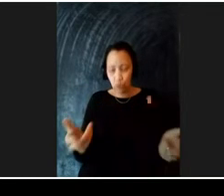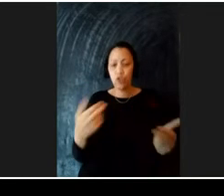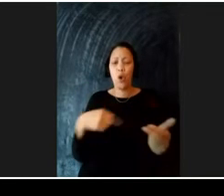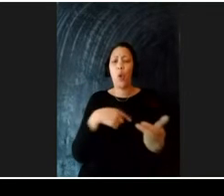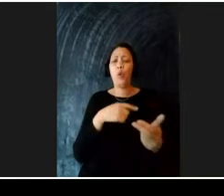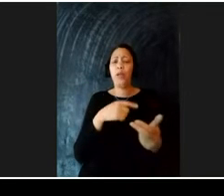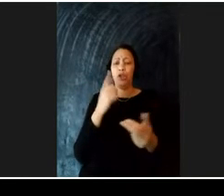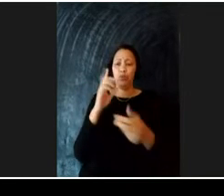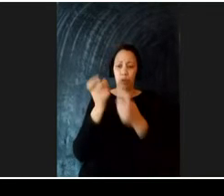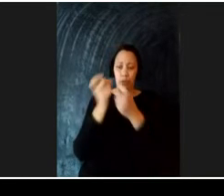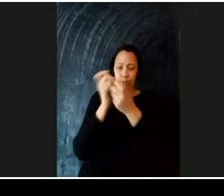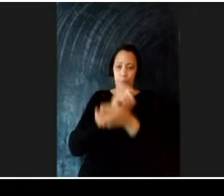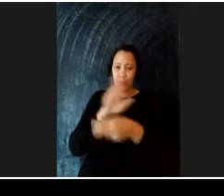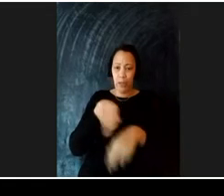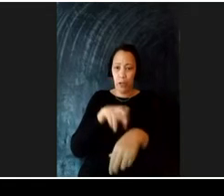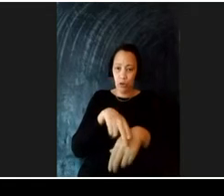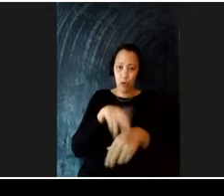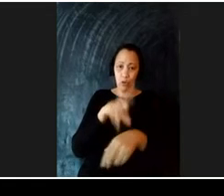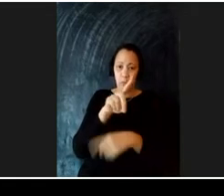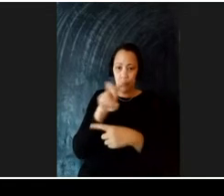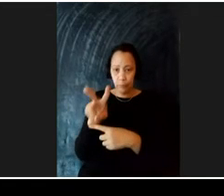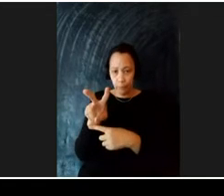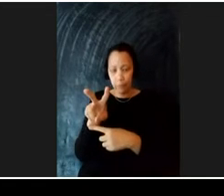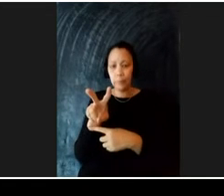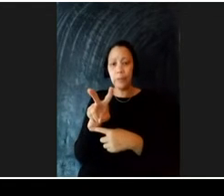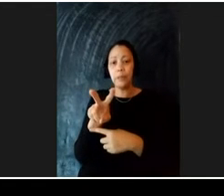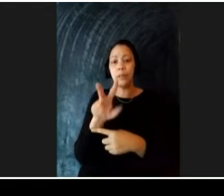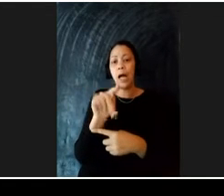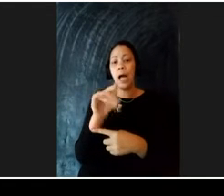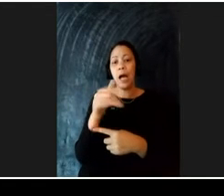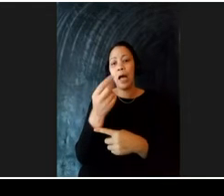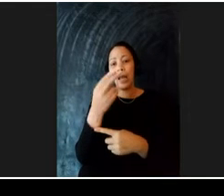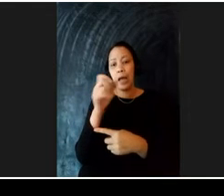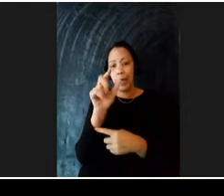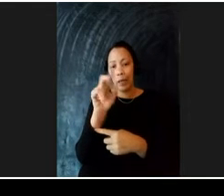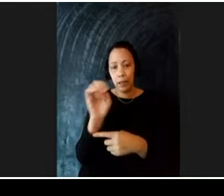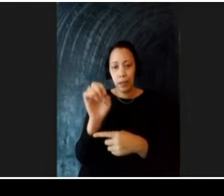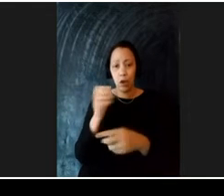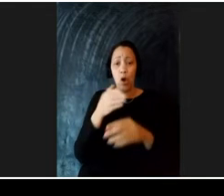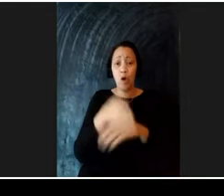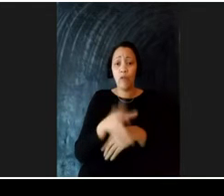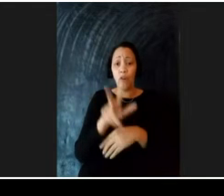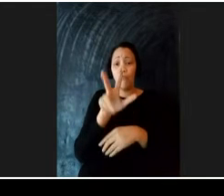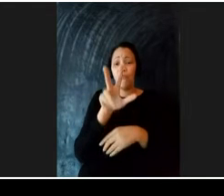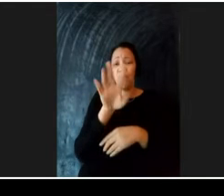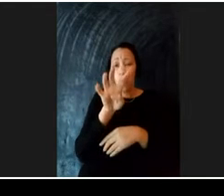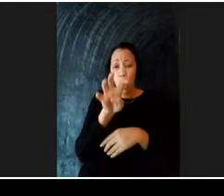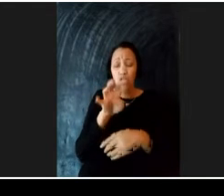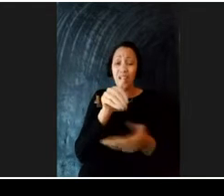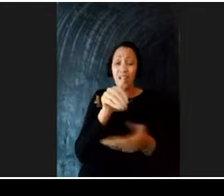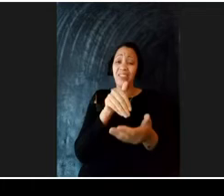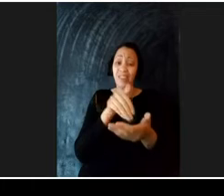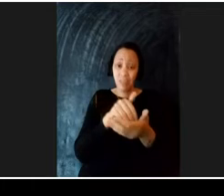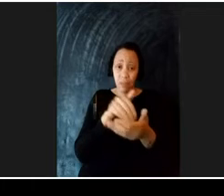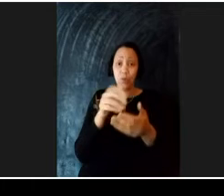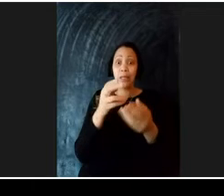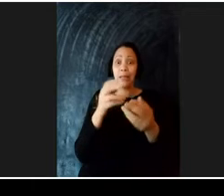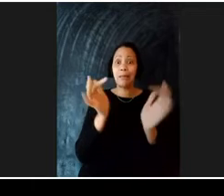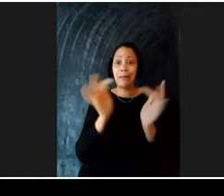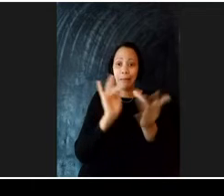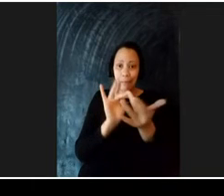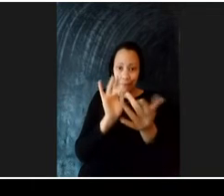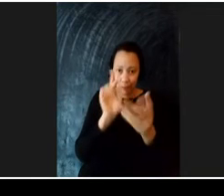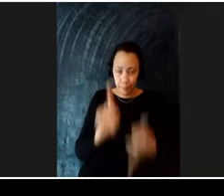chats exceeded their phone calls so we know uh we need to improve our systems and we need to do it as quickly as possible